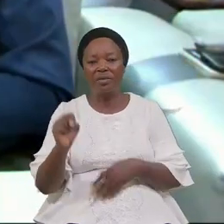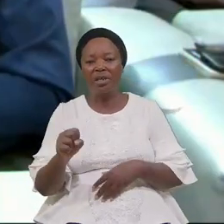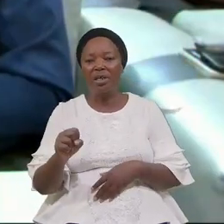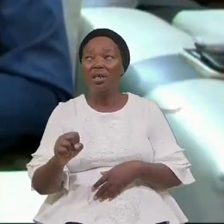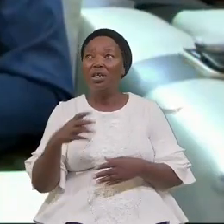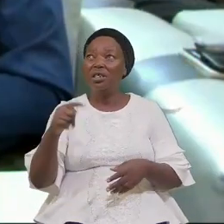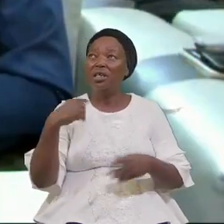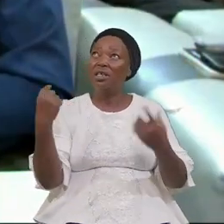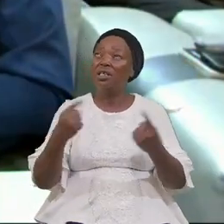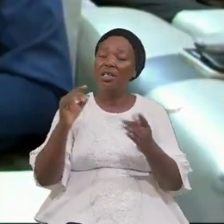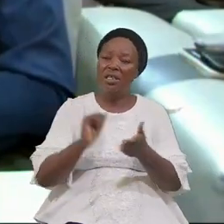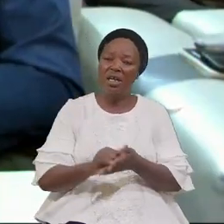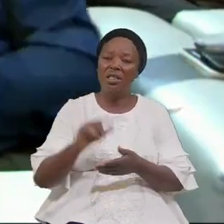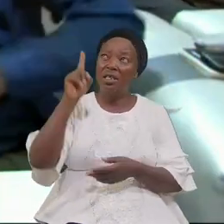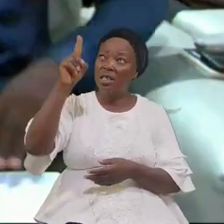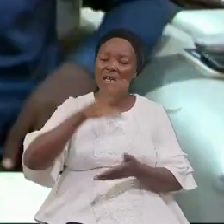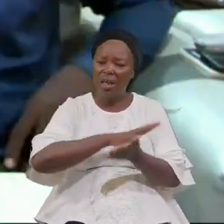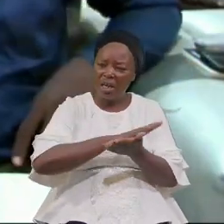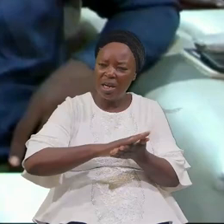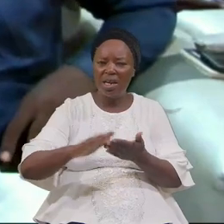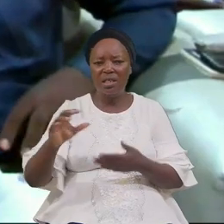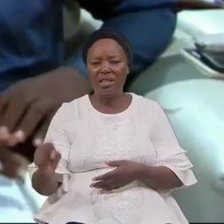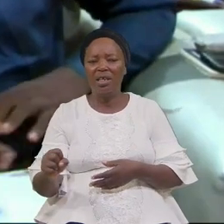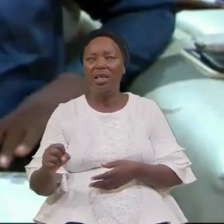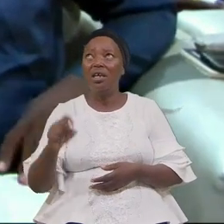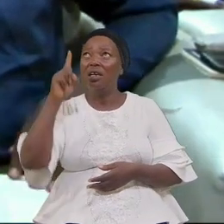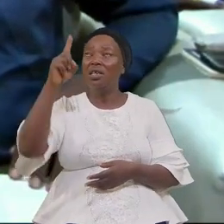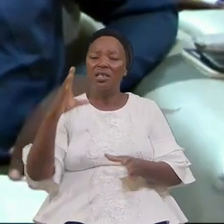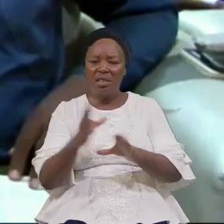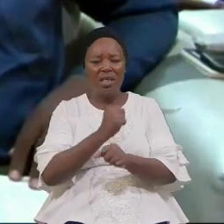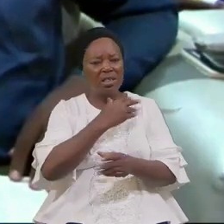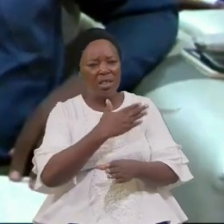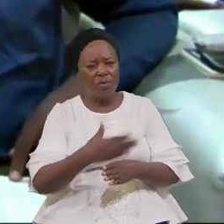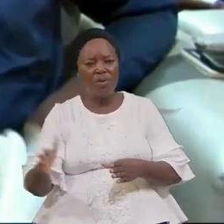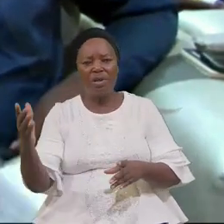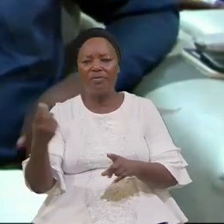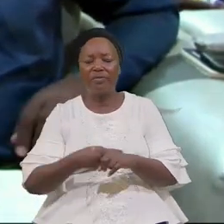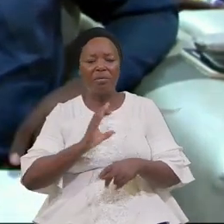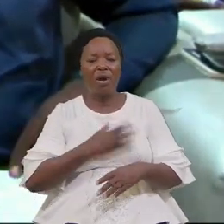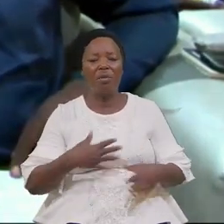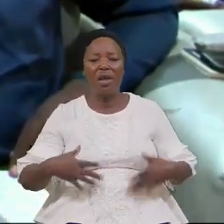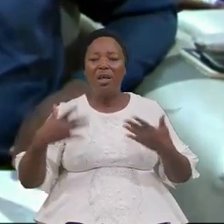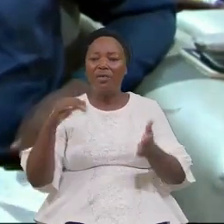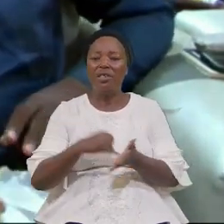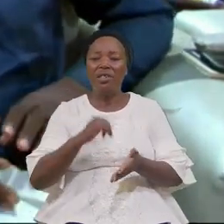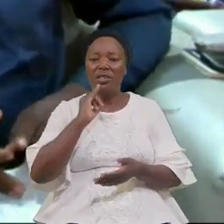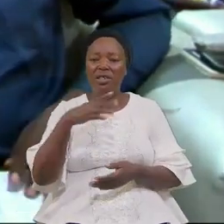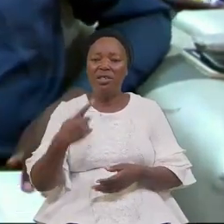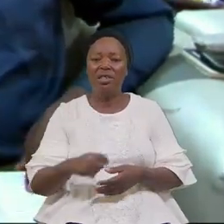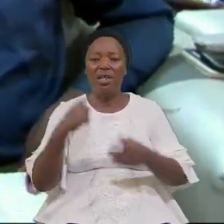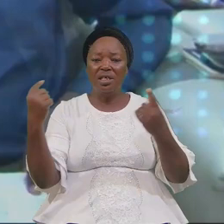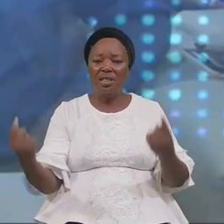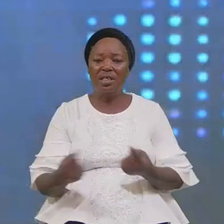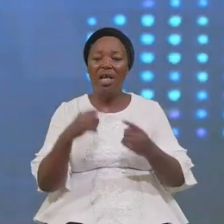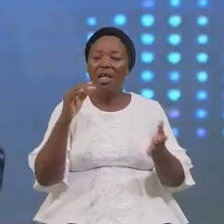is the sin he cleanses, he takes away from our lives. Is the sin that